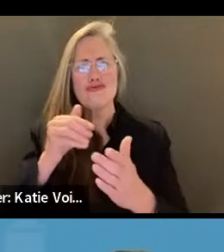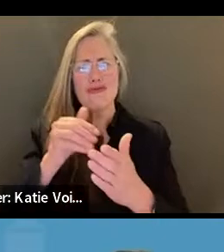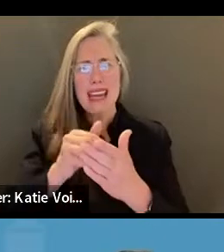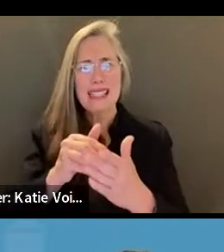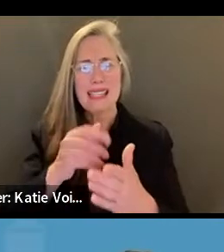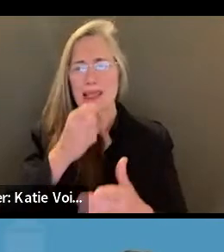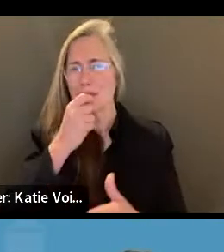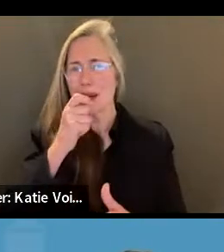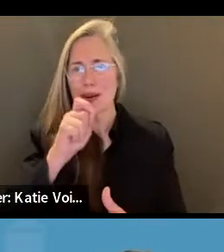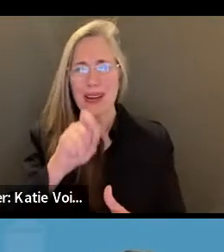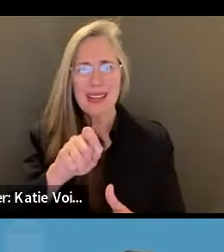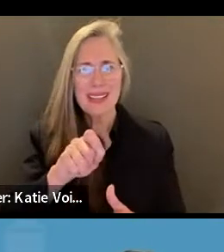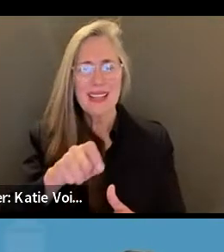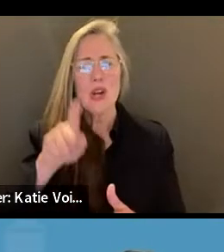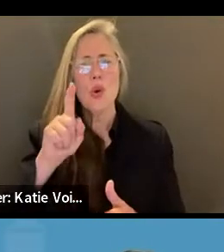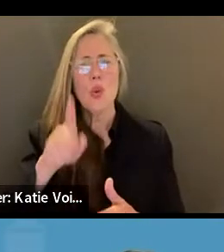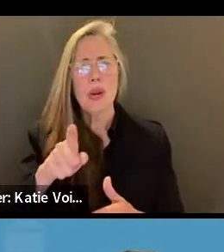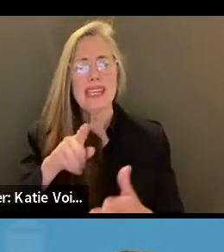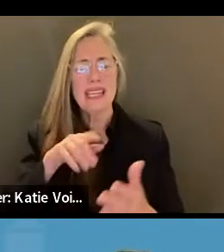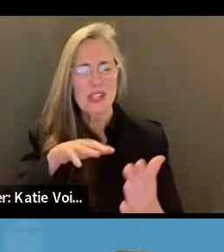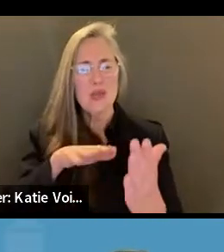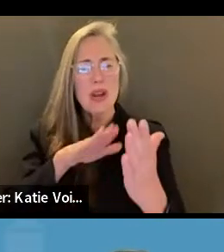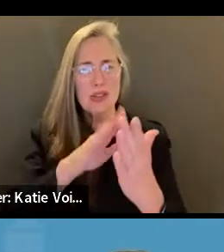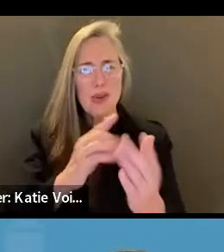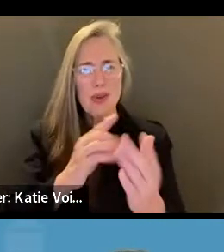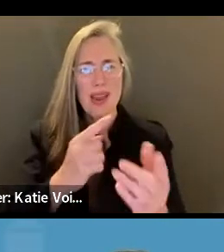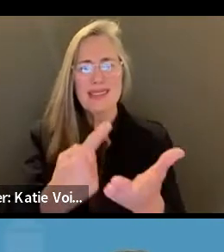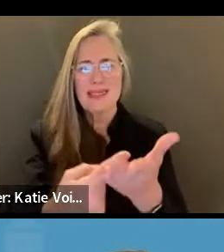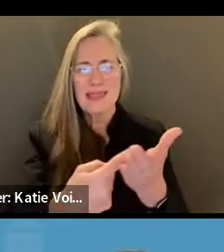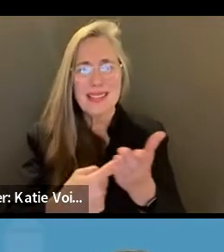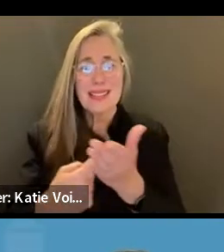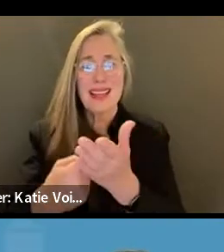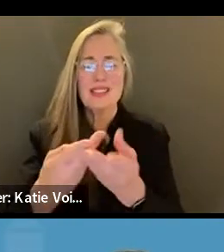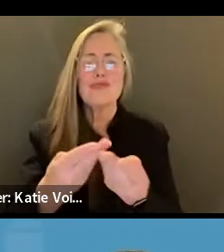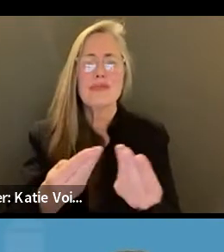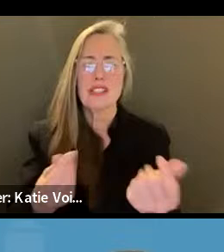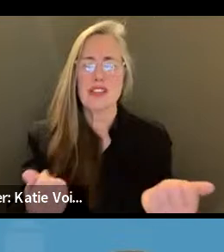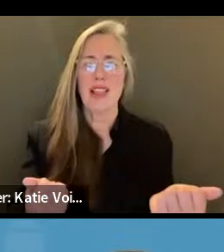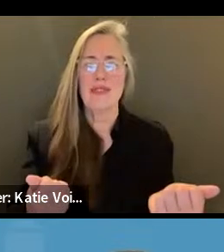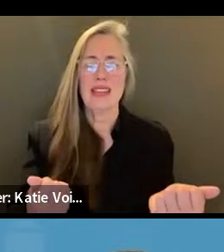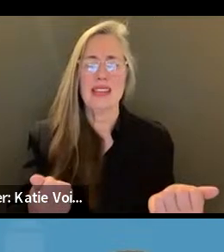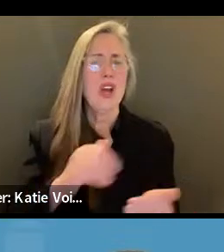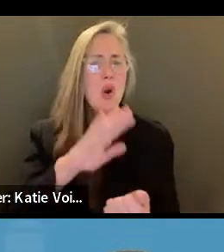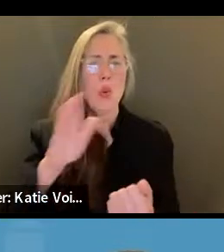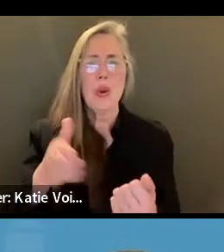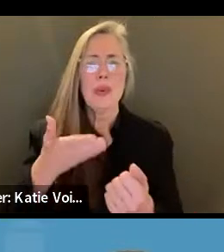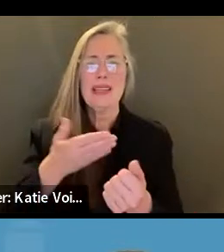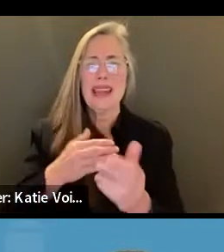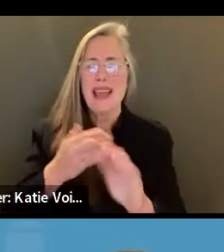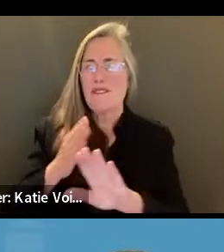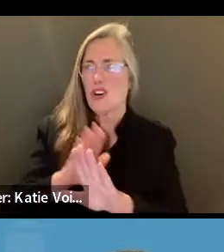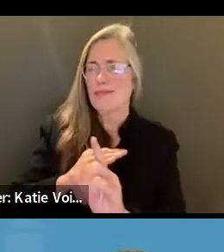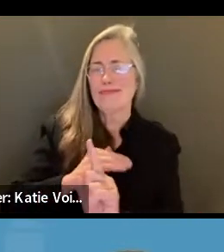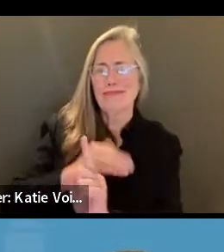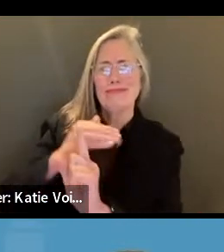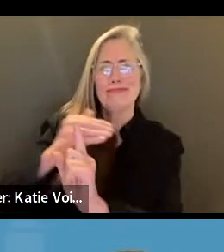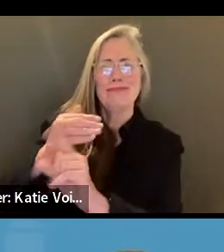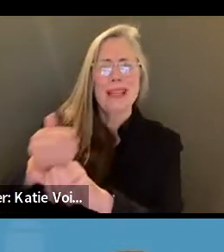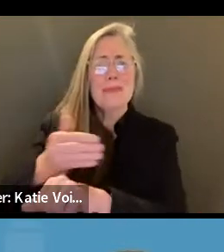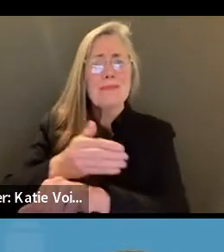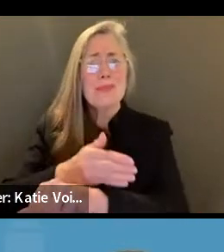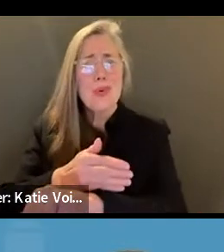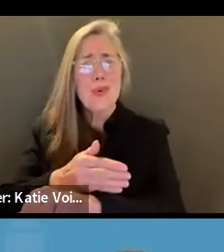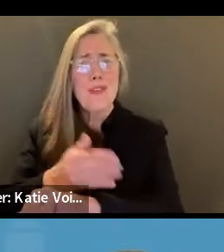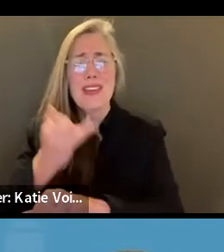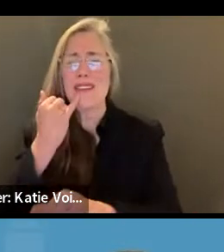better point if we don't address it, if we don't resolve it, and have a way to do that, whether it be